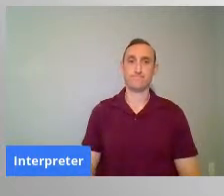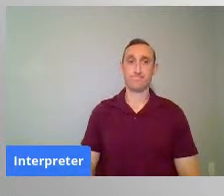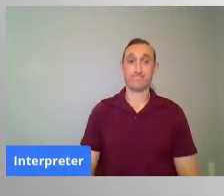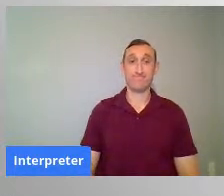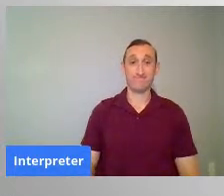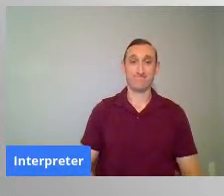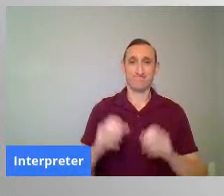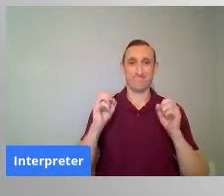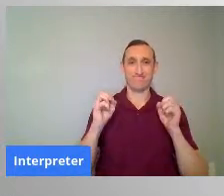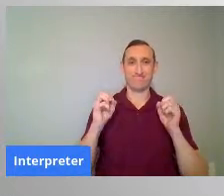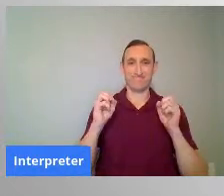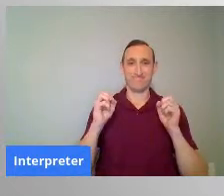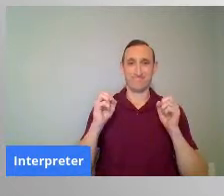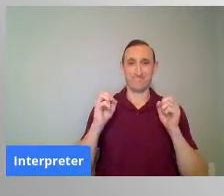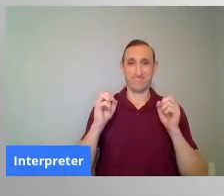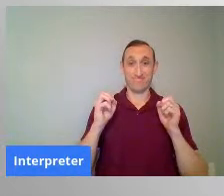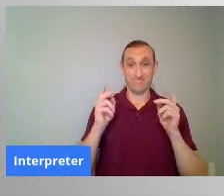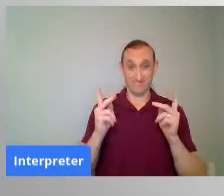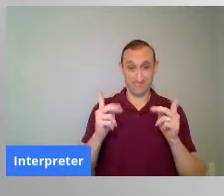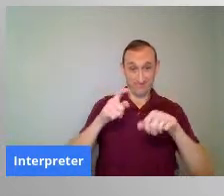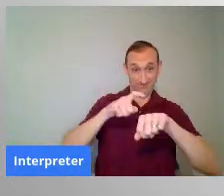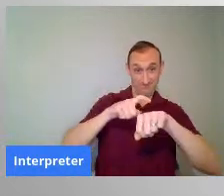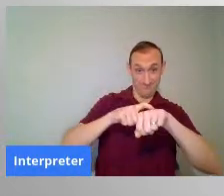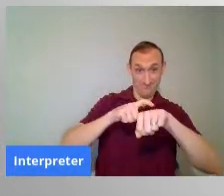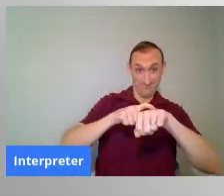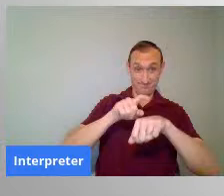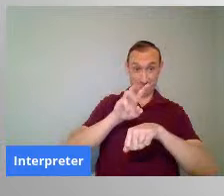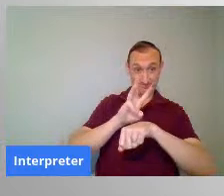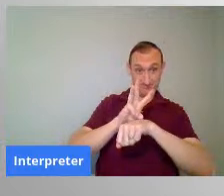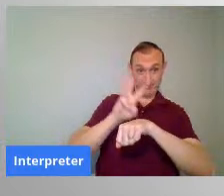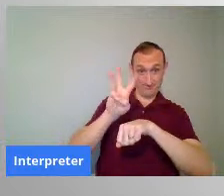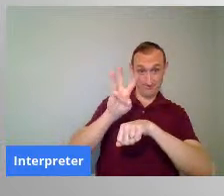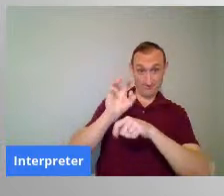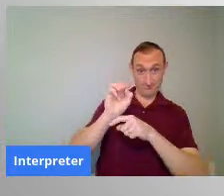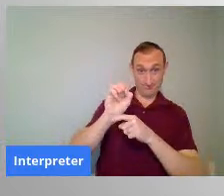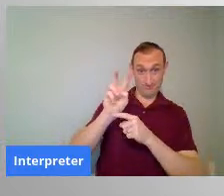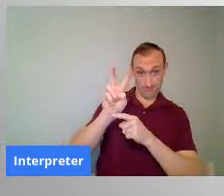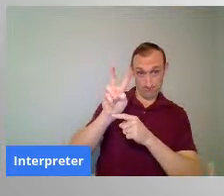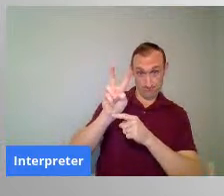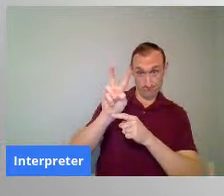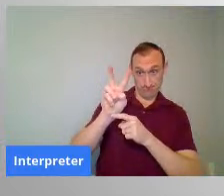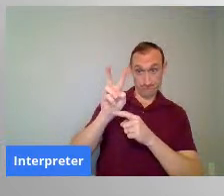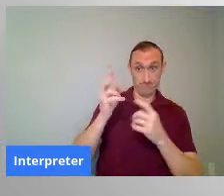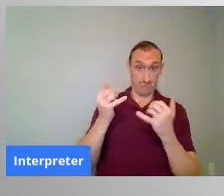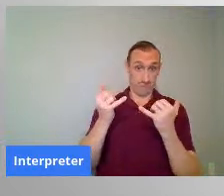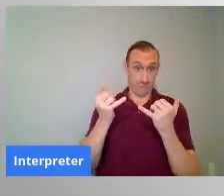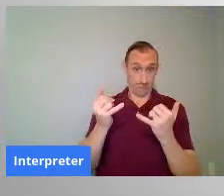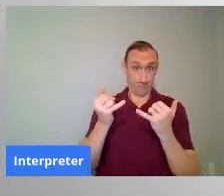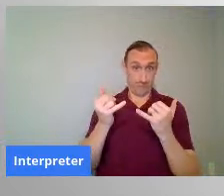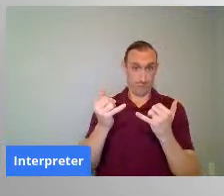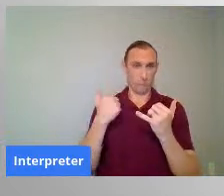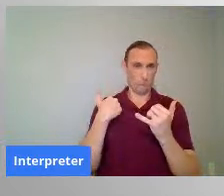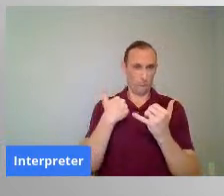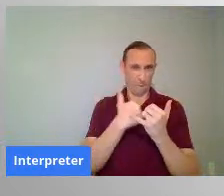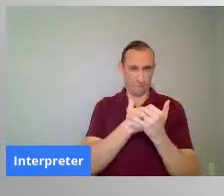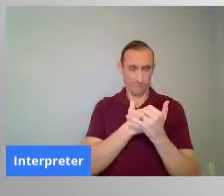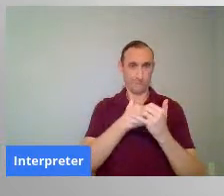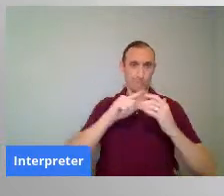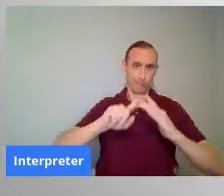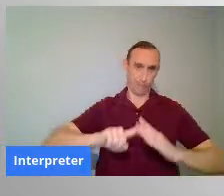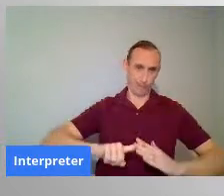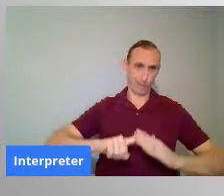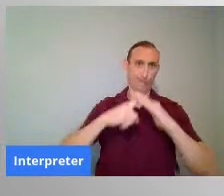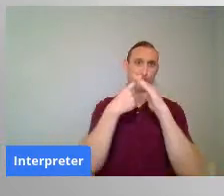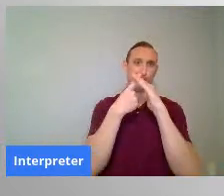We are, it is 6:02, and we're going to go ahead and call our meeting to order